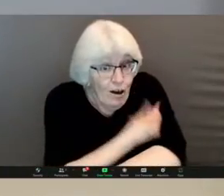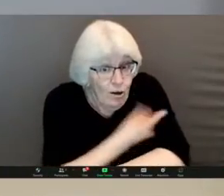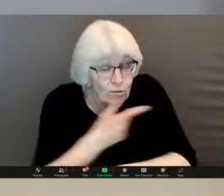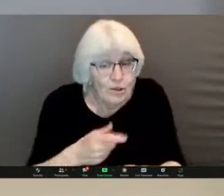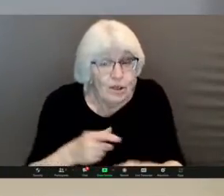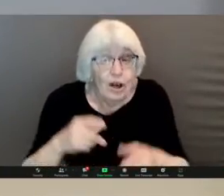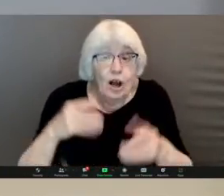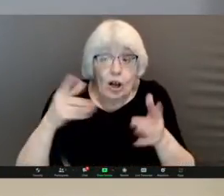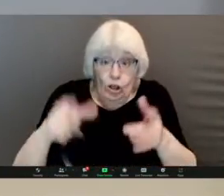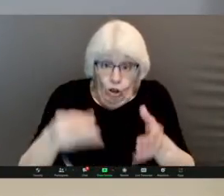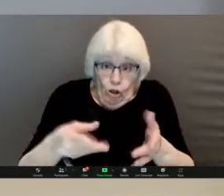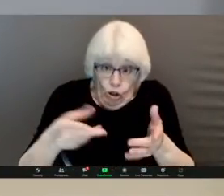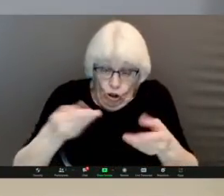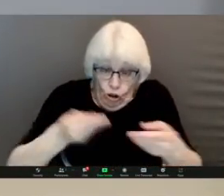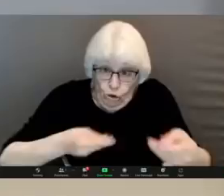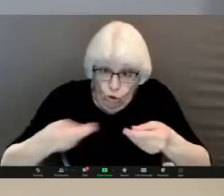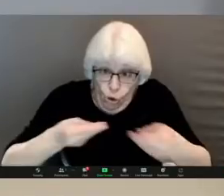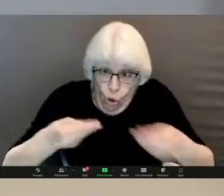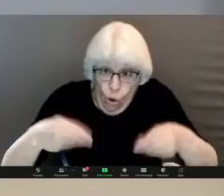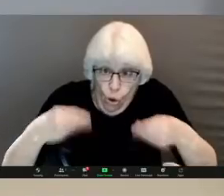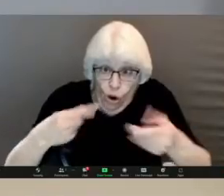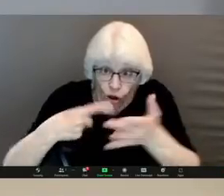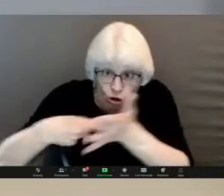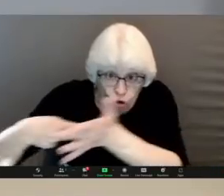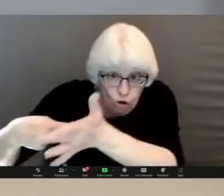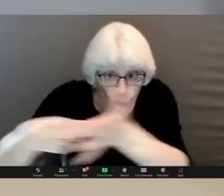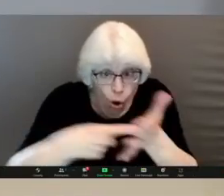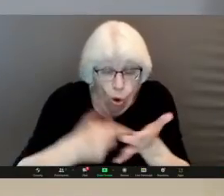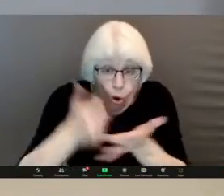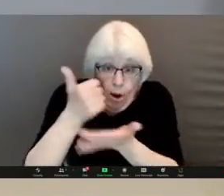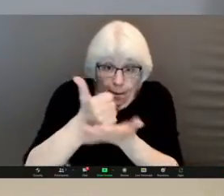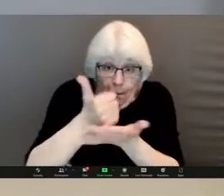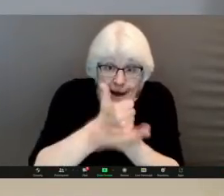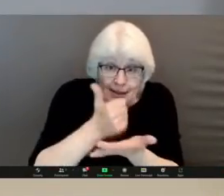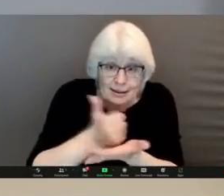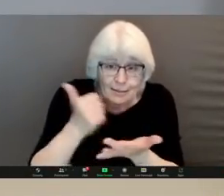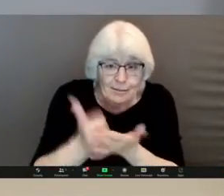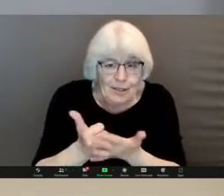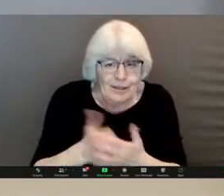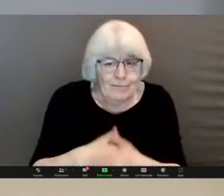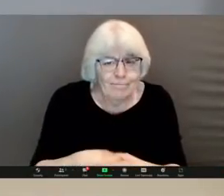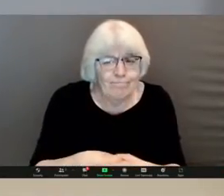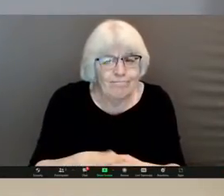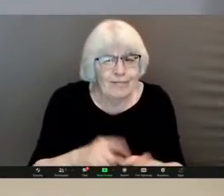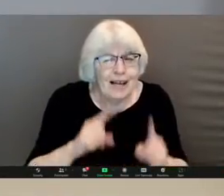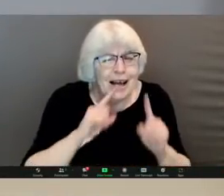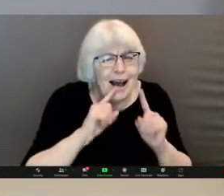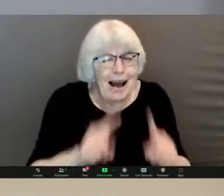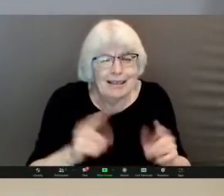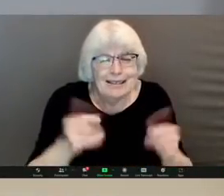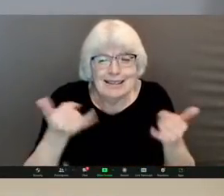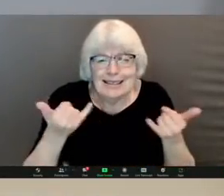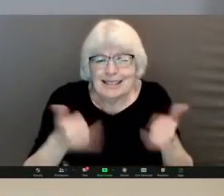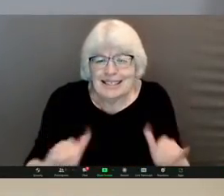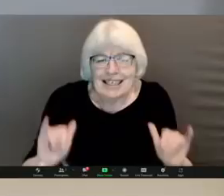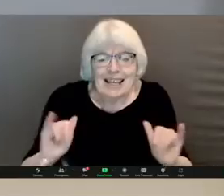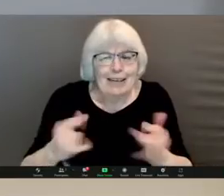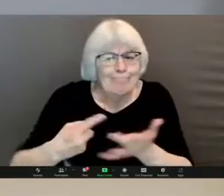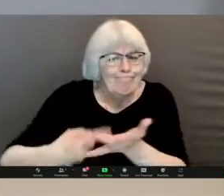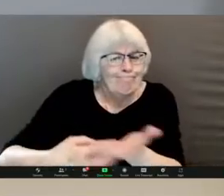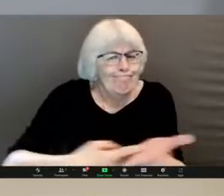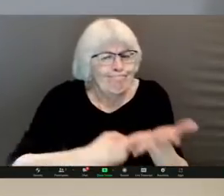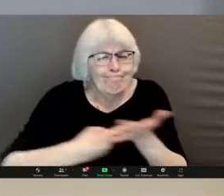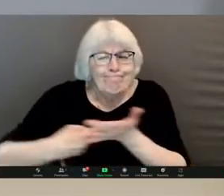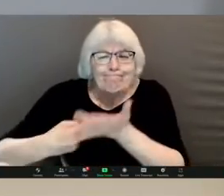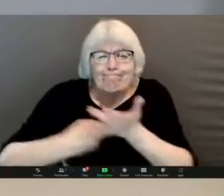to do yet on this in this area, and that will be. The team is looking at